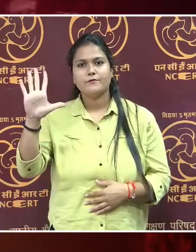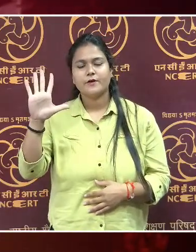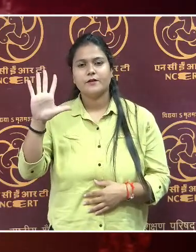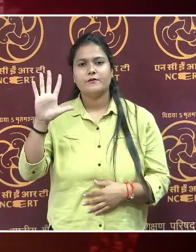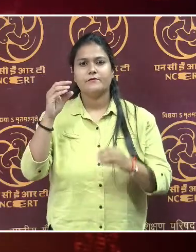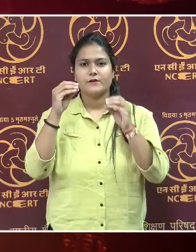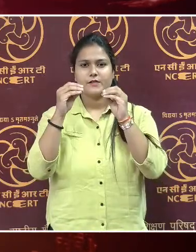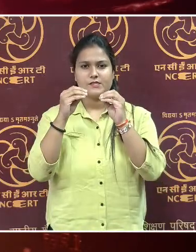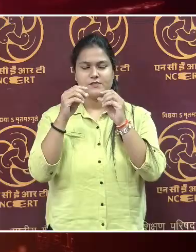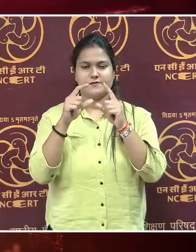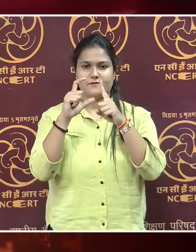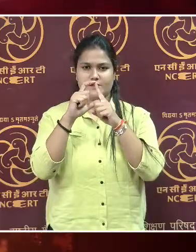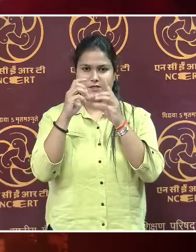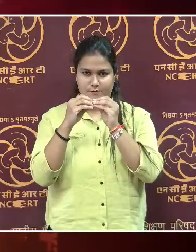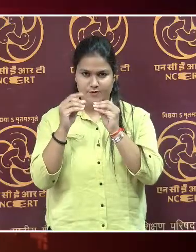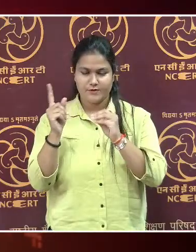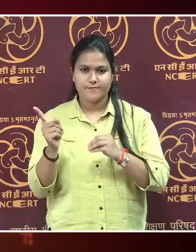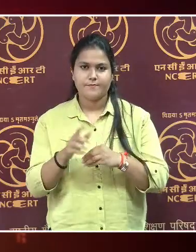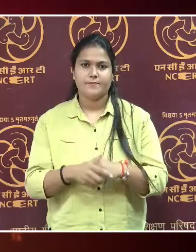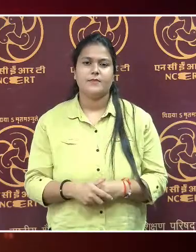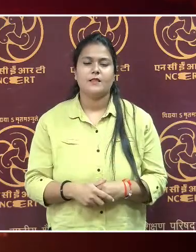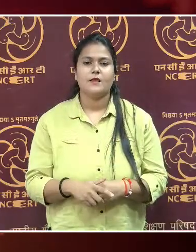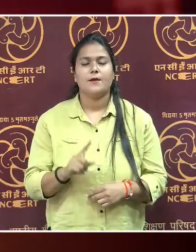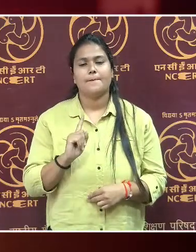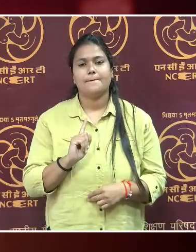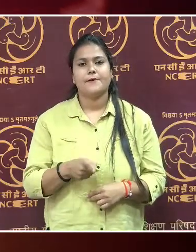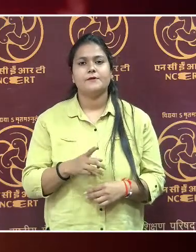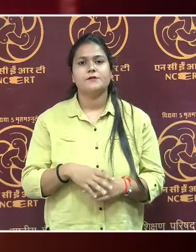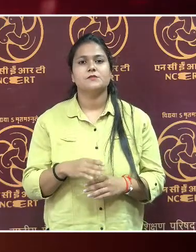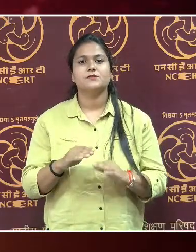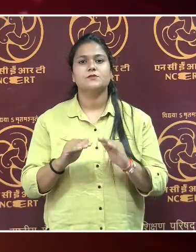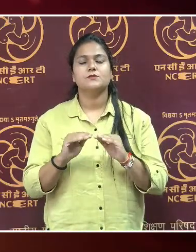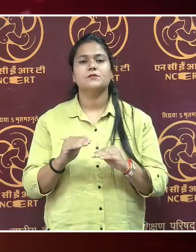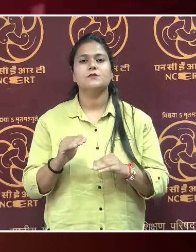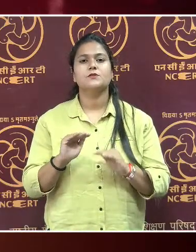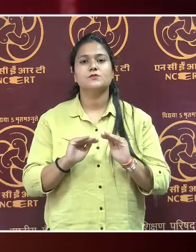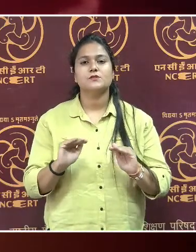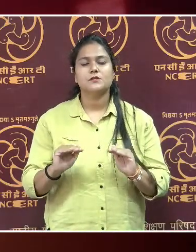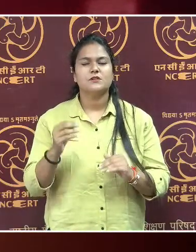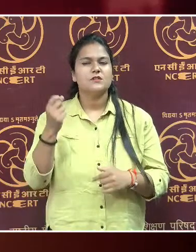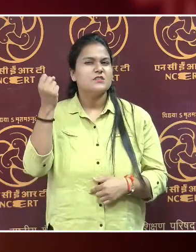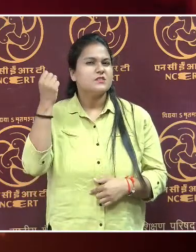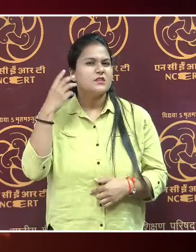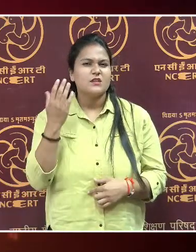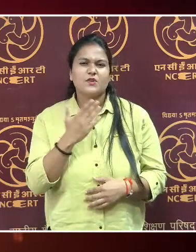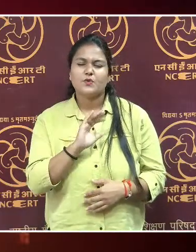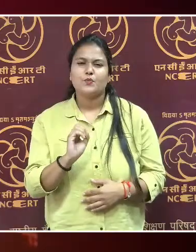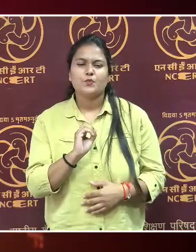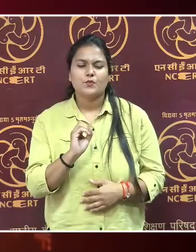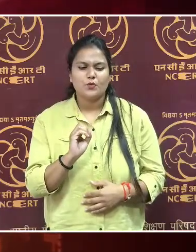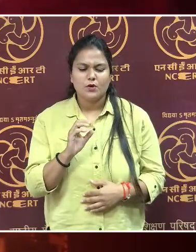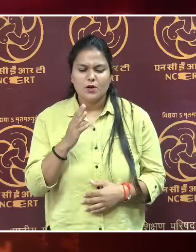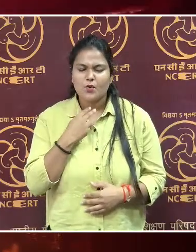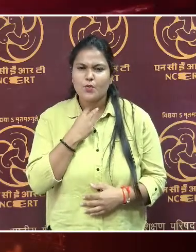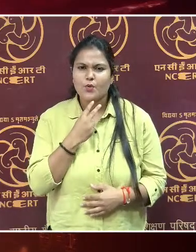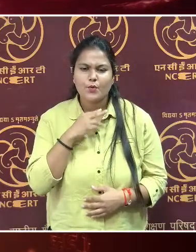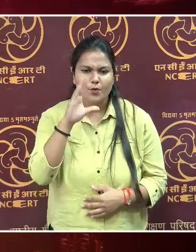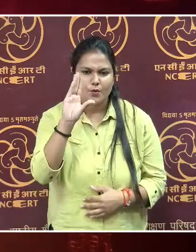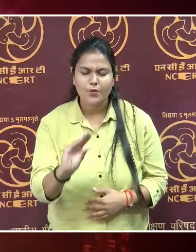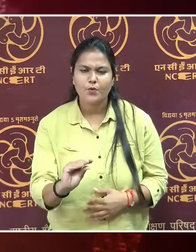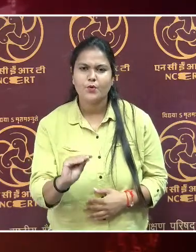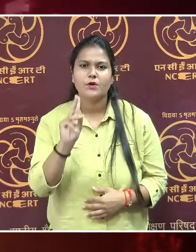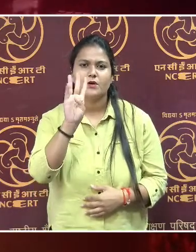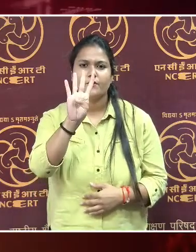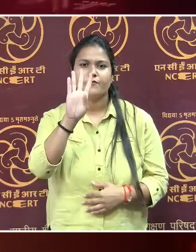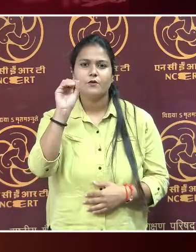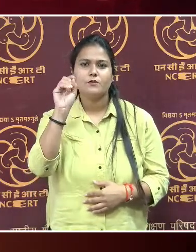hearing loss, then the child is absolutely not hearing any sound what the teacher is speaking. Okay. So it's very important for a teacher to